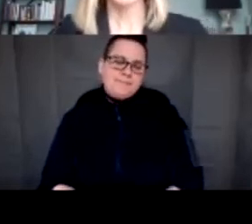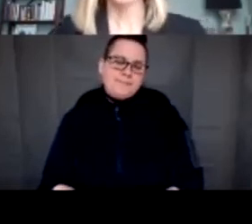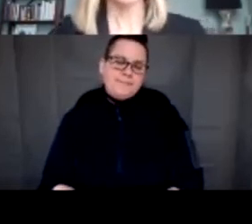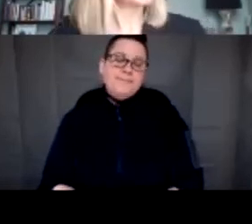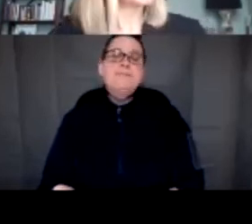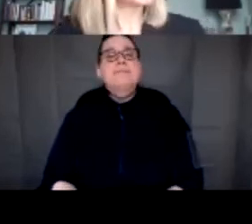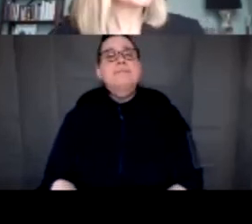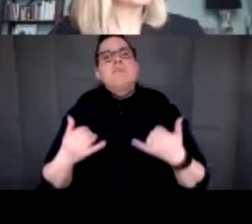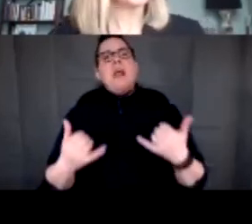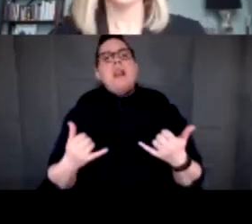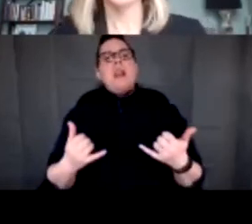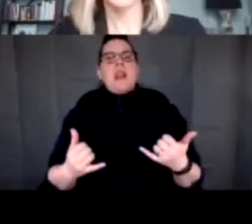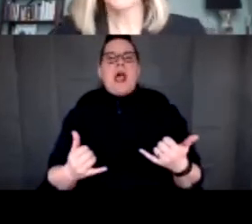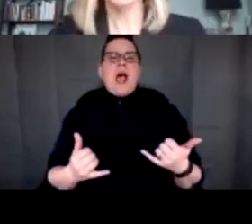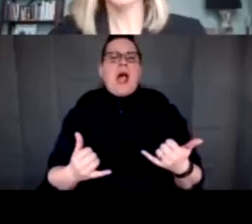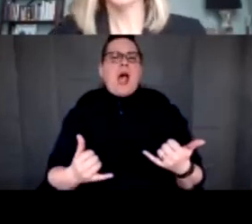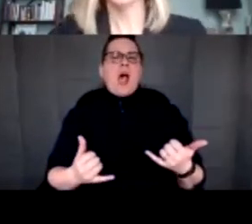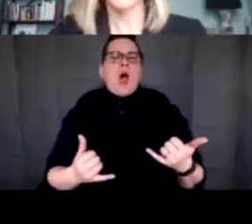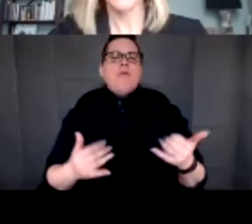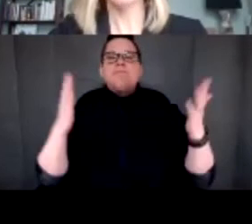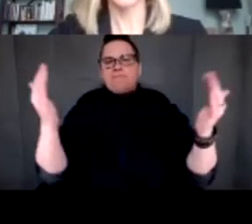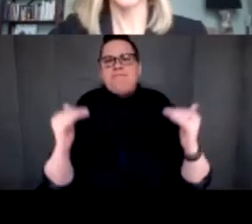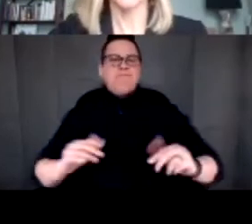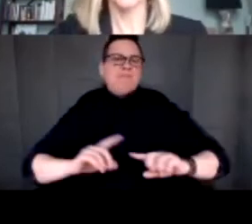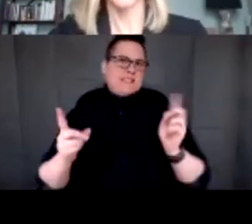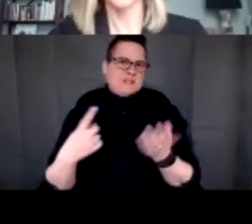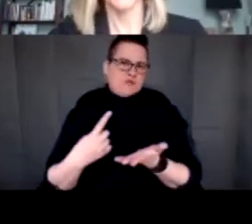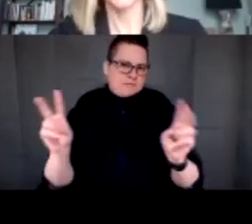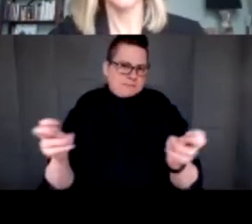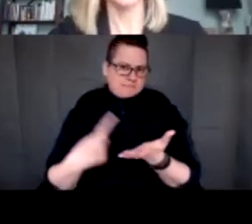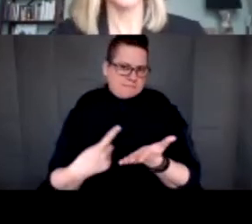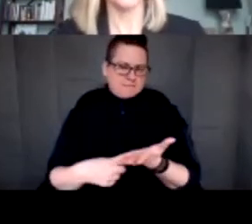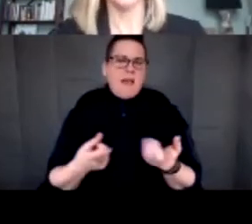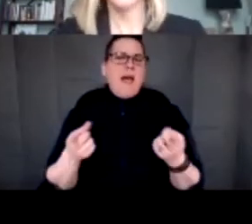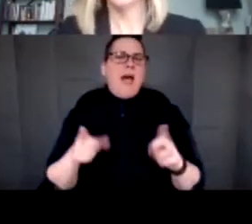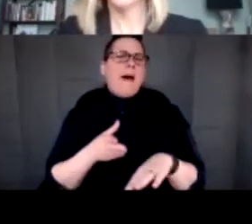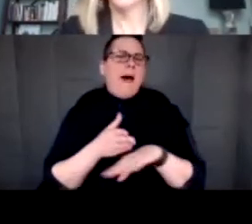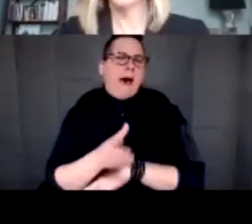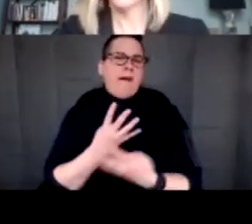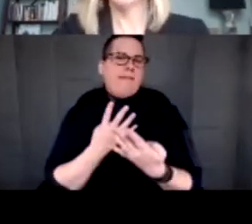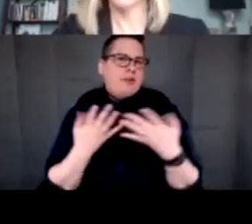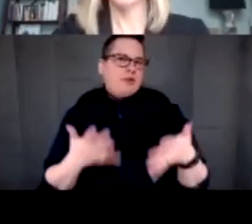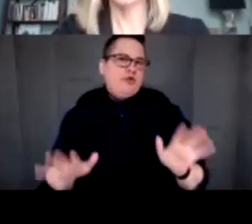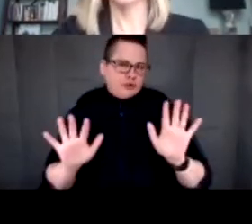So now I just wanted to shift to what happens after incarceration. So we know that while these